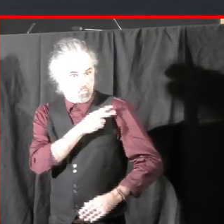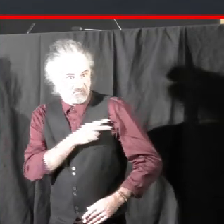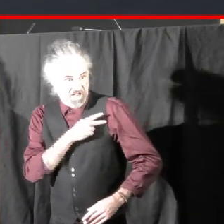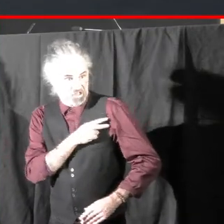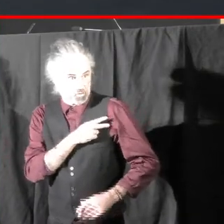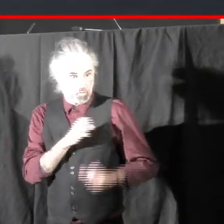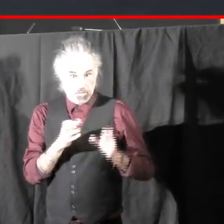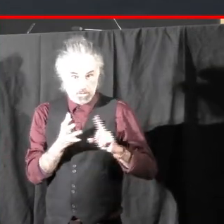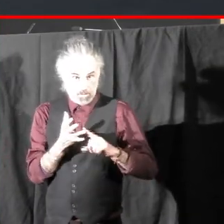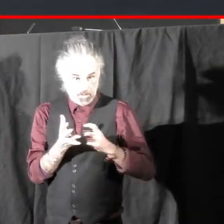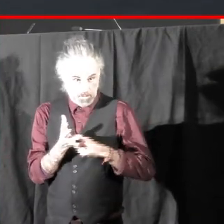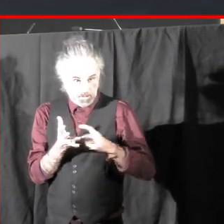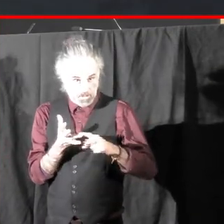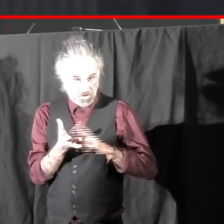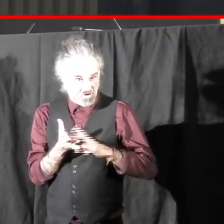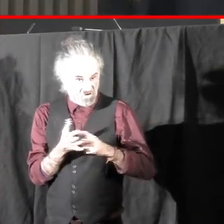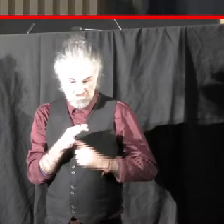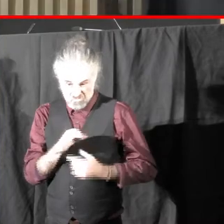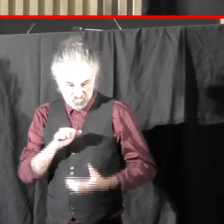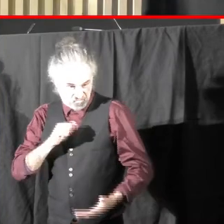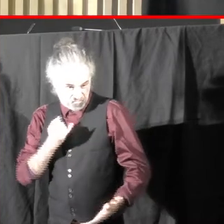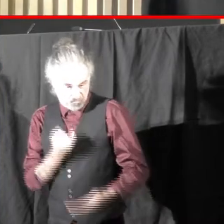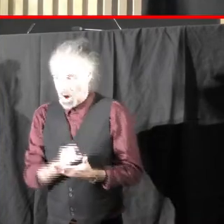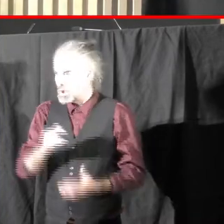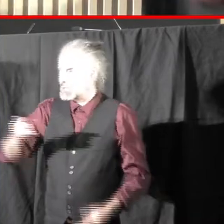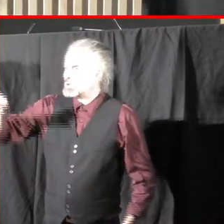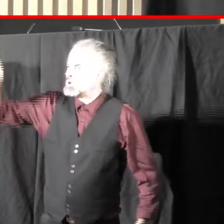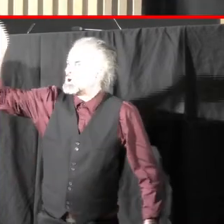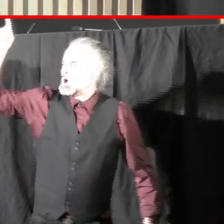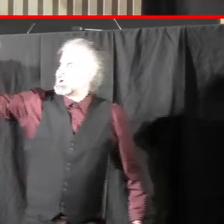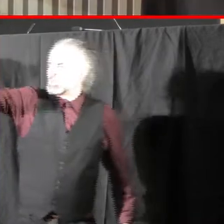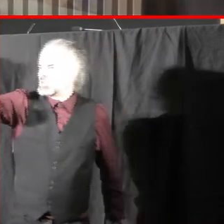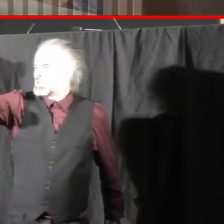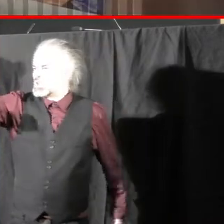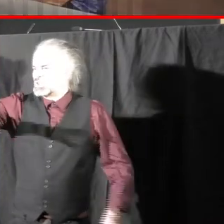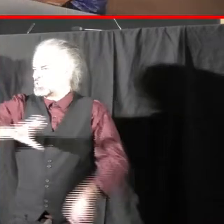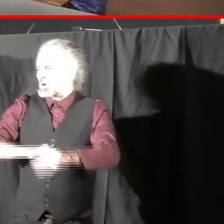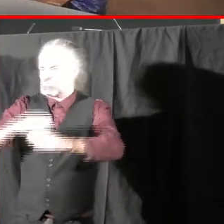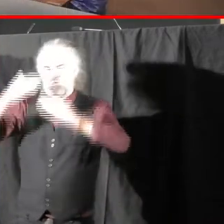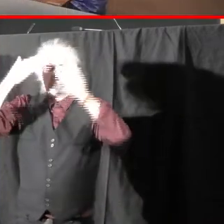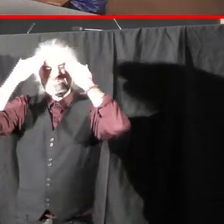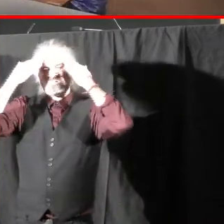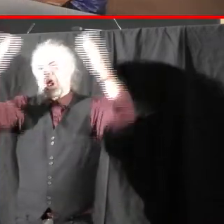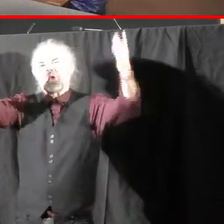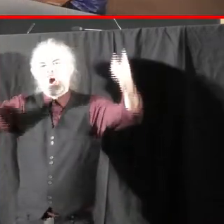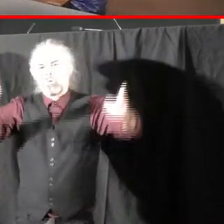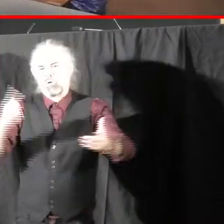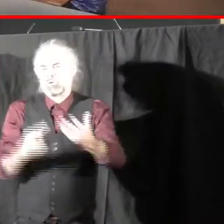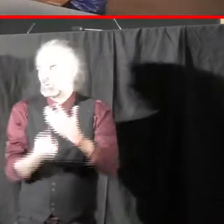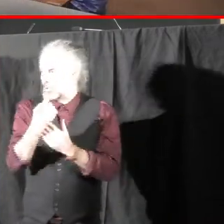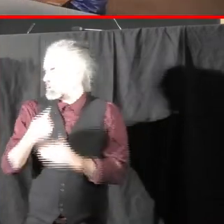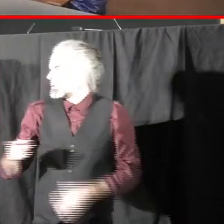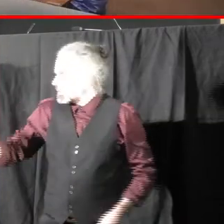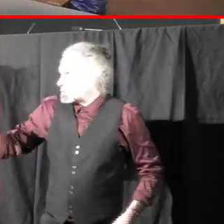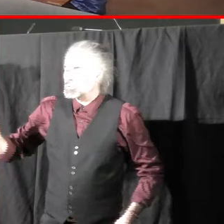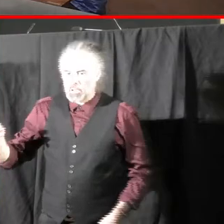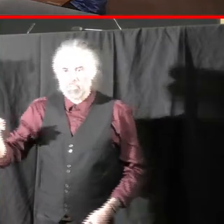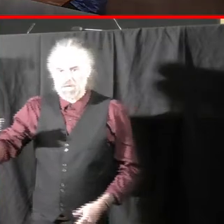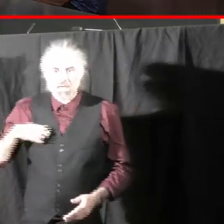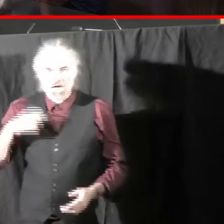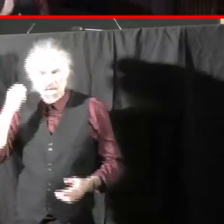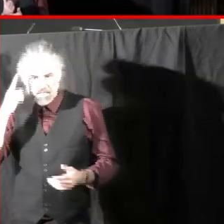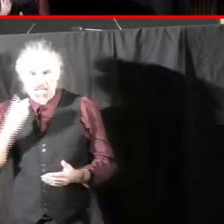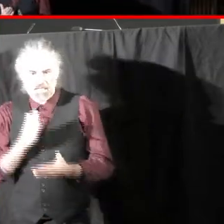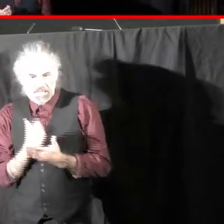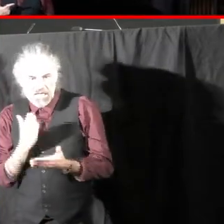diligence? I think we're talking different terminologies here. The GP said they had no idea what it was. No, we certainly do understand. That's exactly why we're